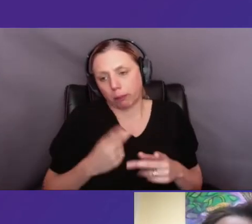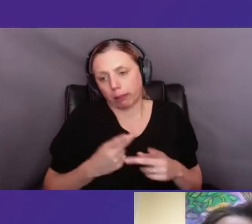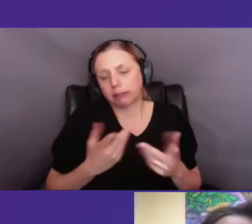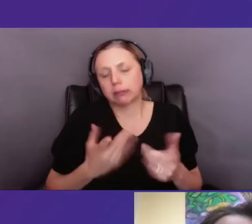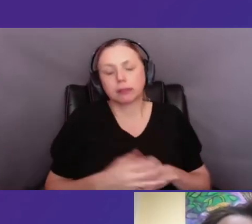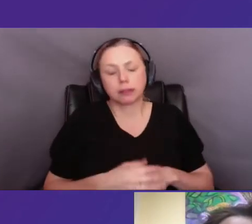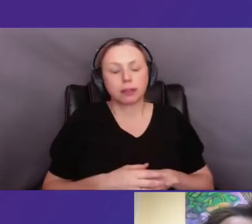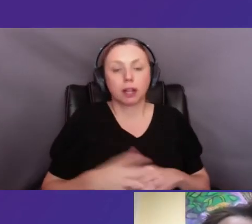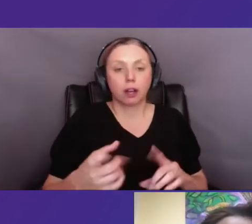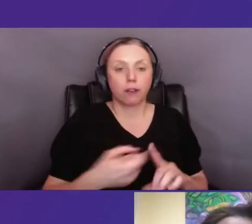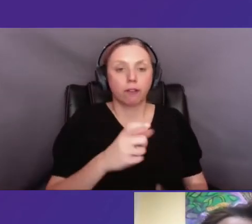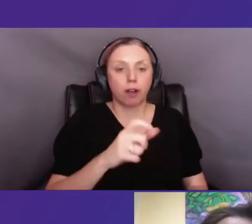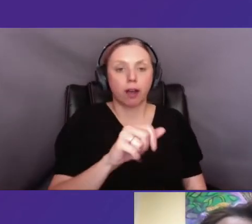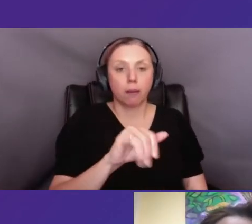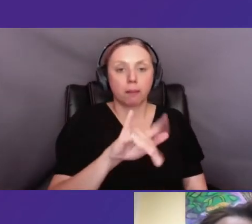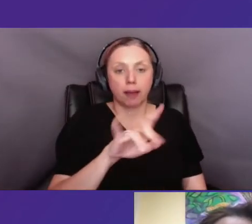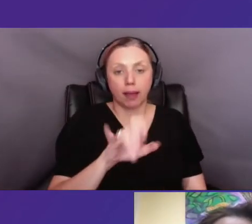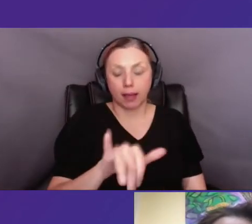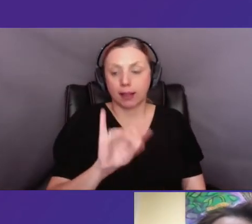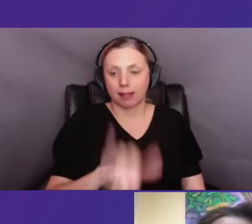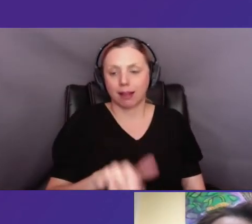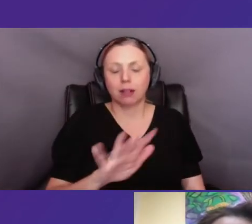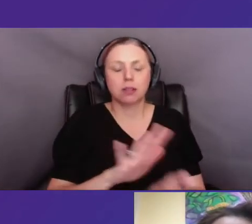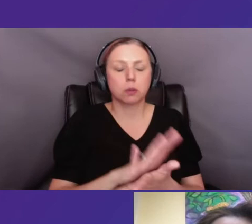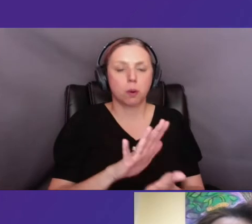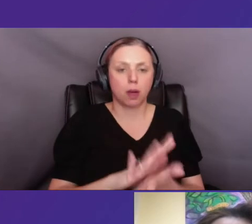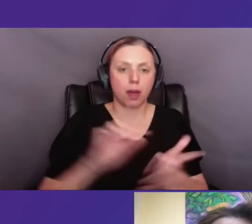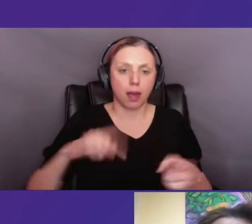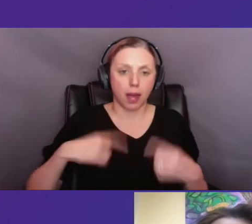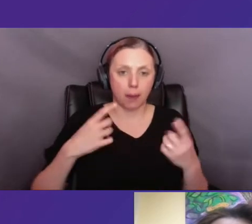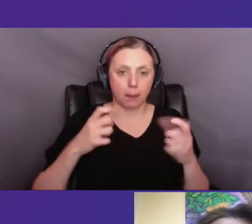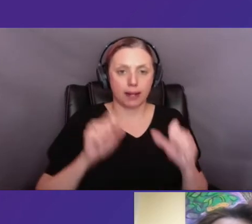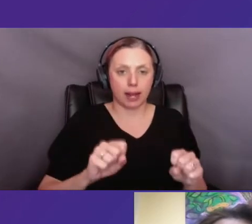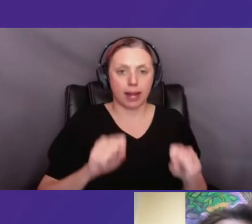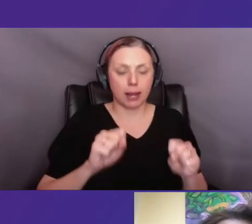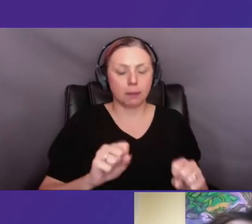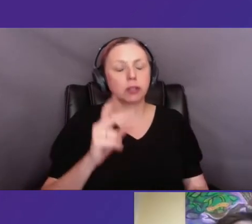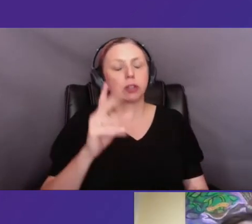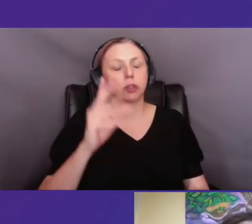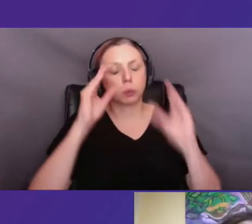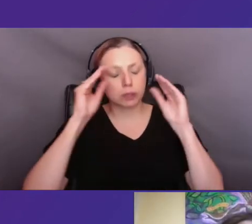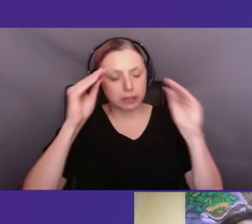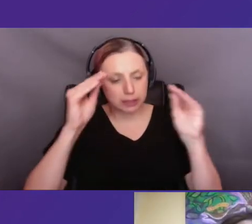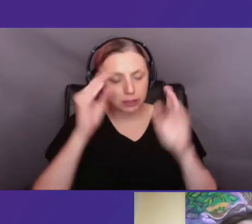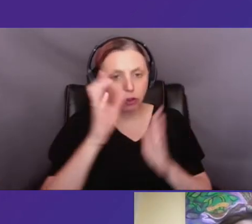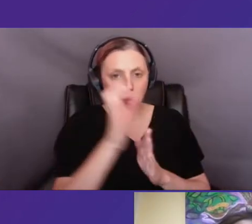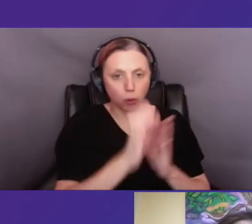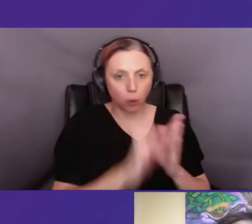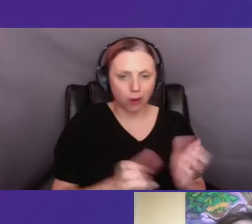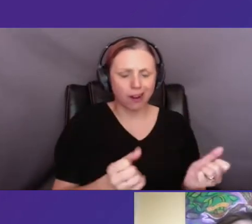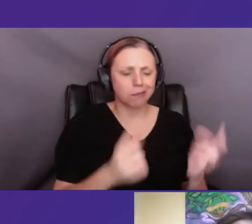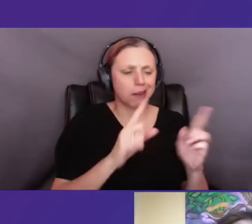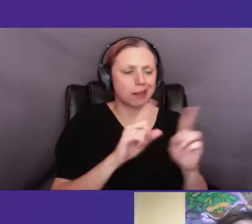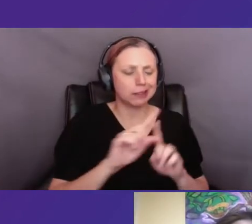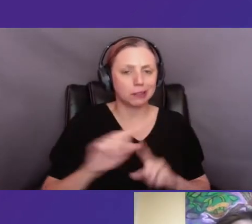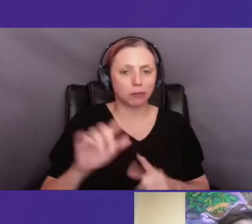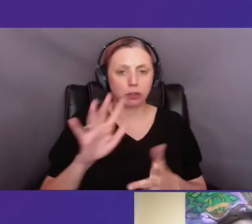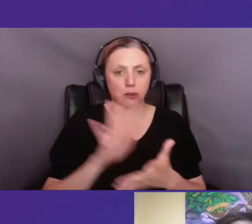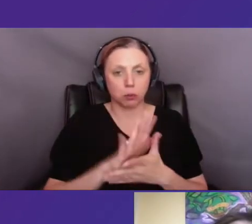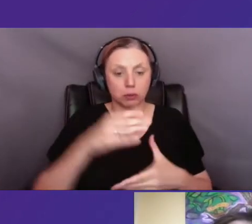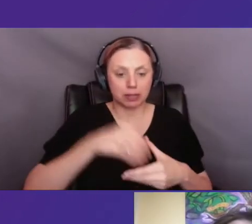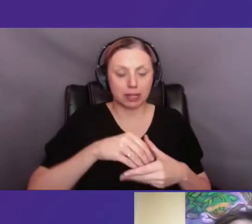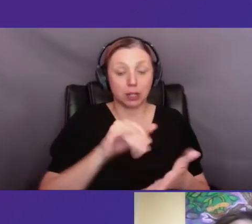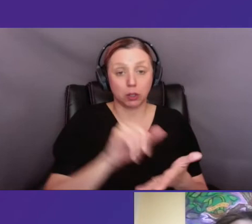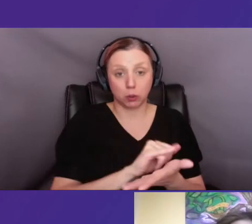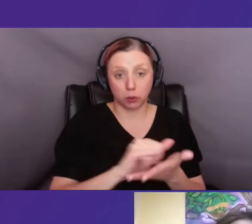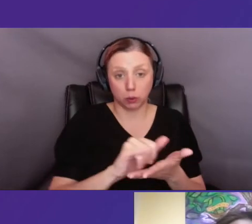Ailey School, I have been able to teach and choreograph in many of the schools that are in New York City